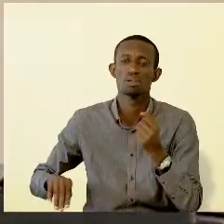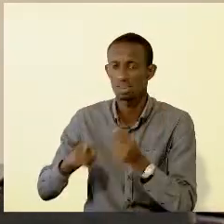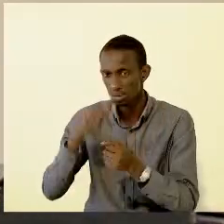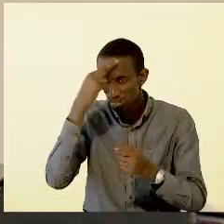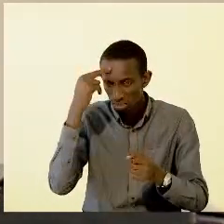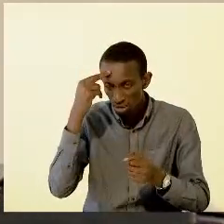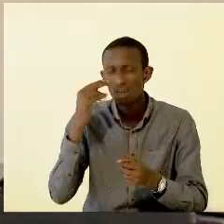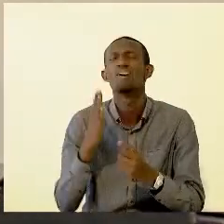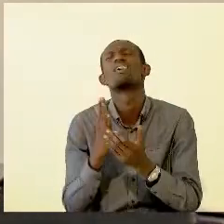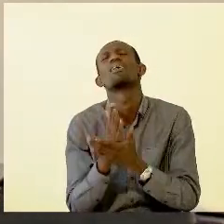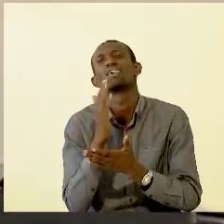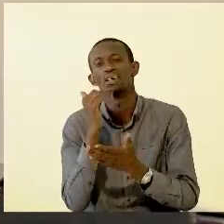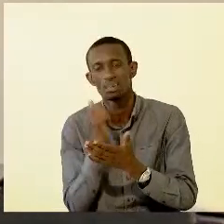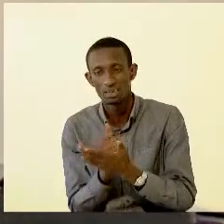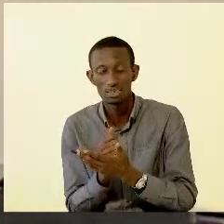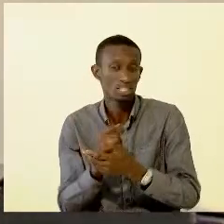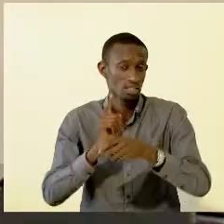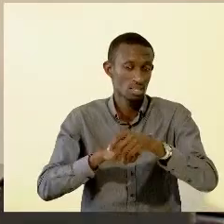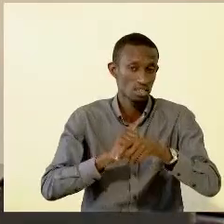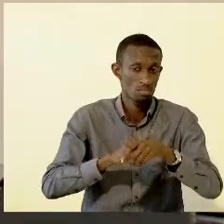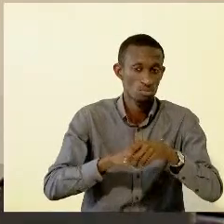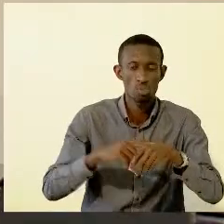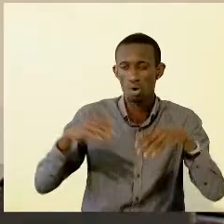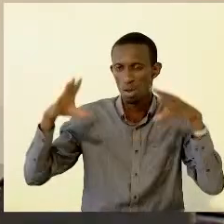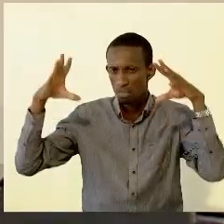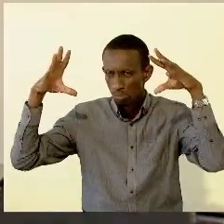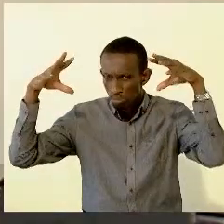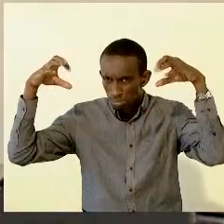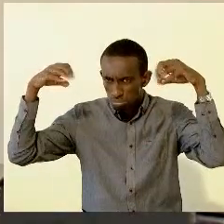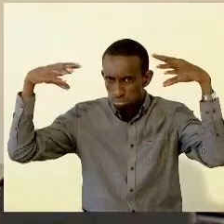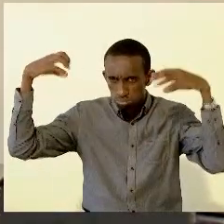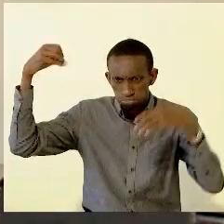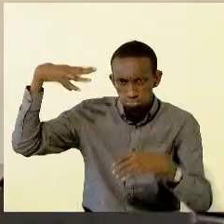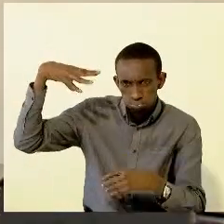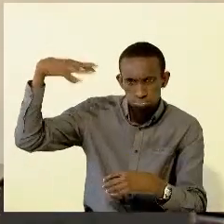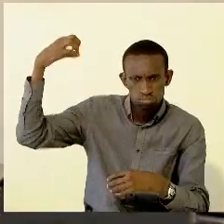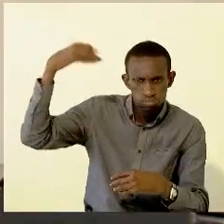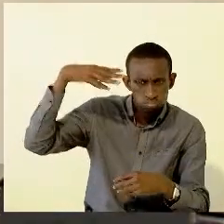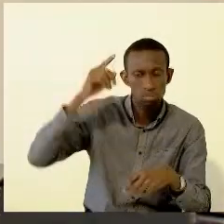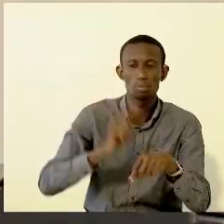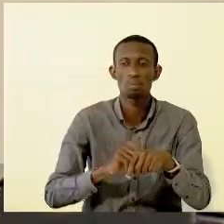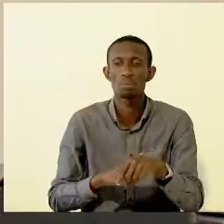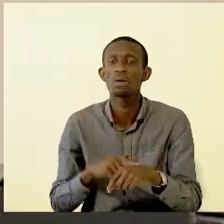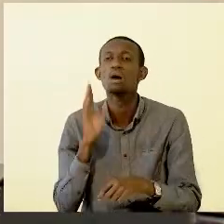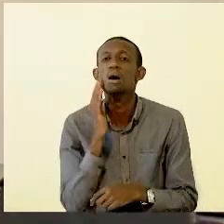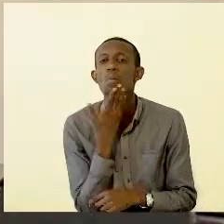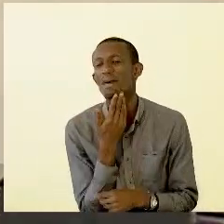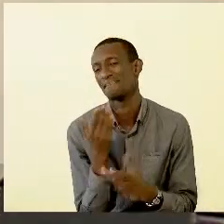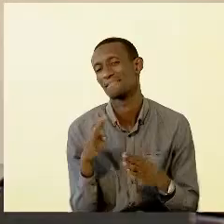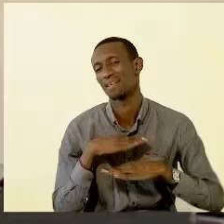Excellent. It's because in a dry season, there is not enough water. So what happens?